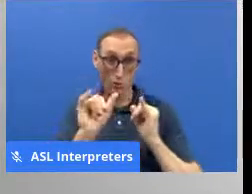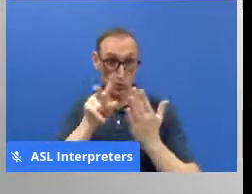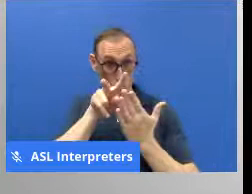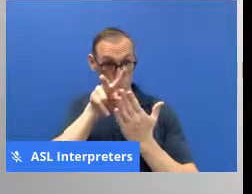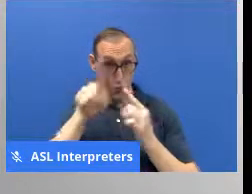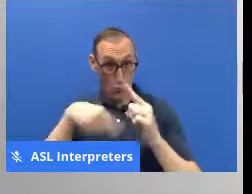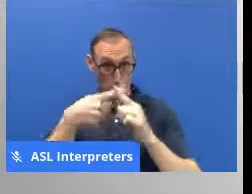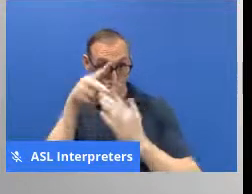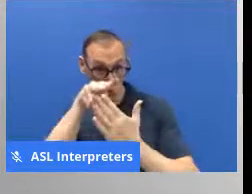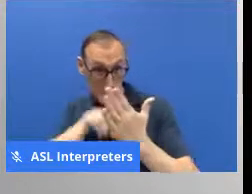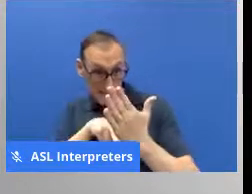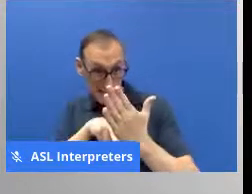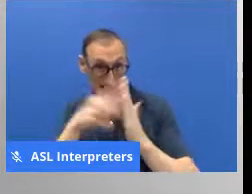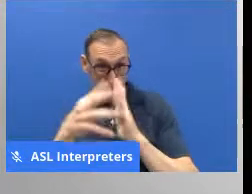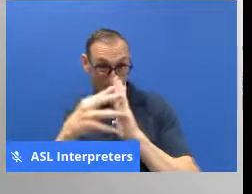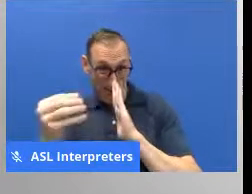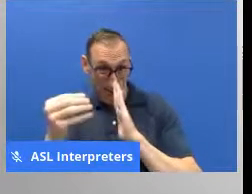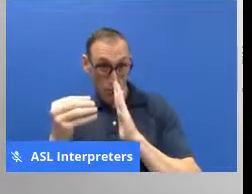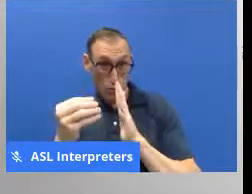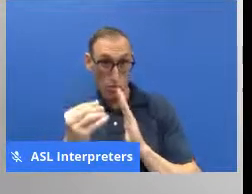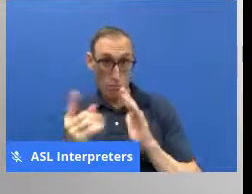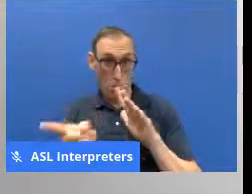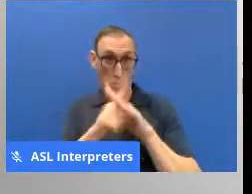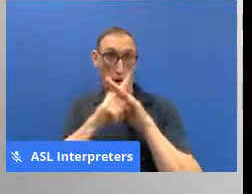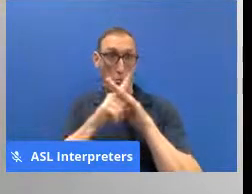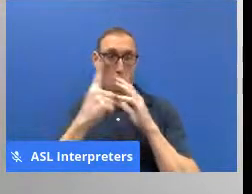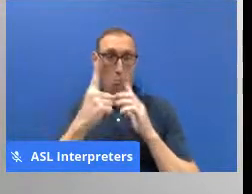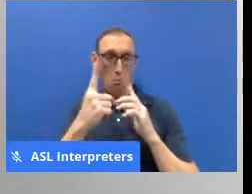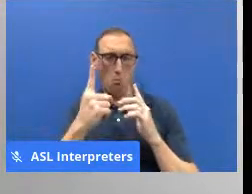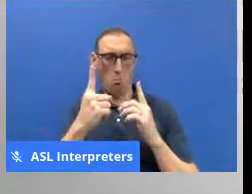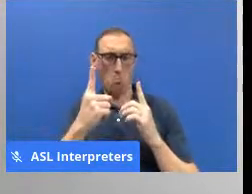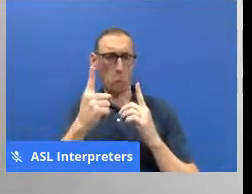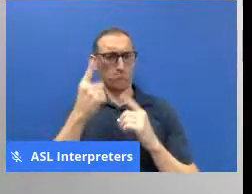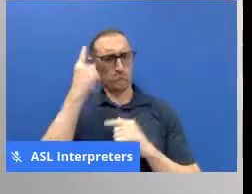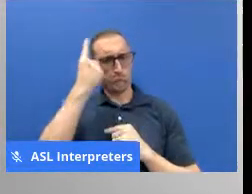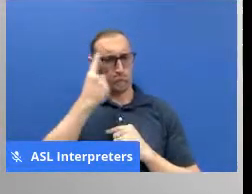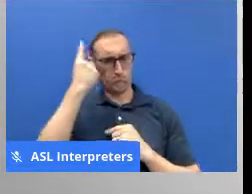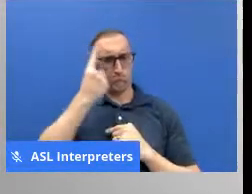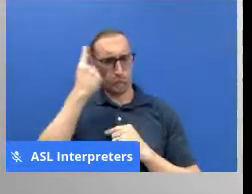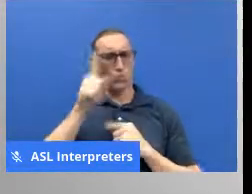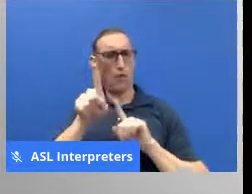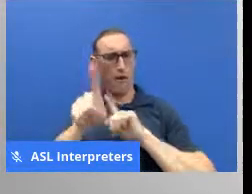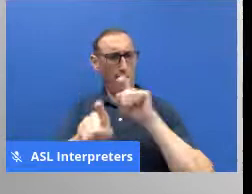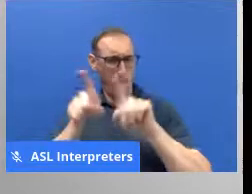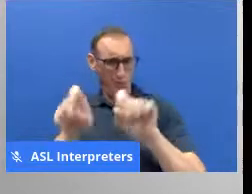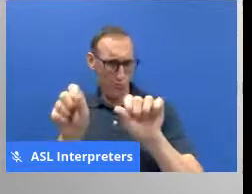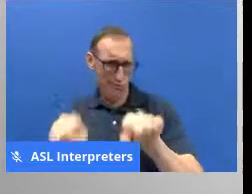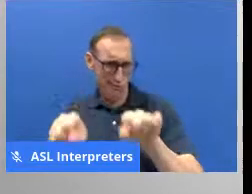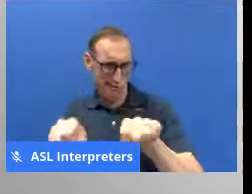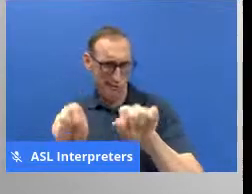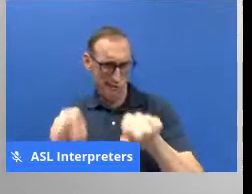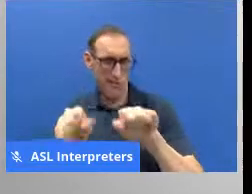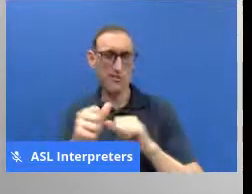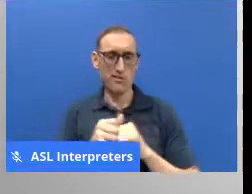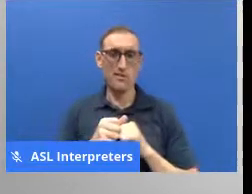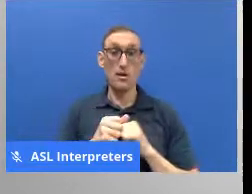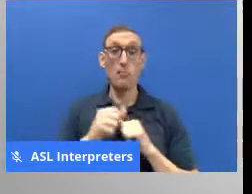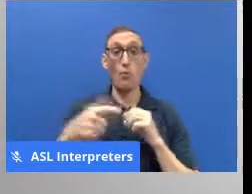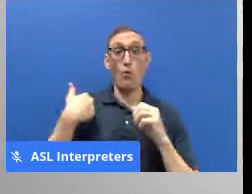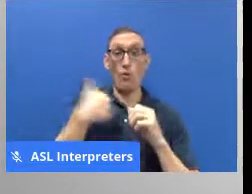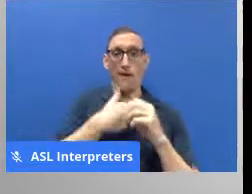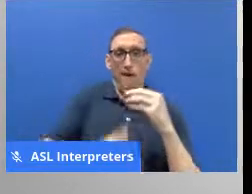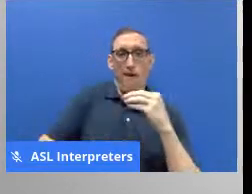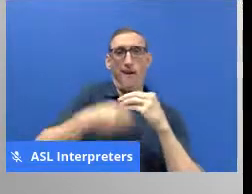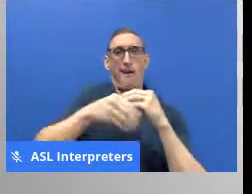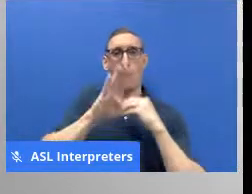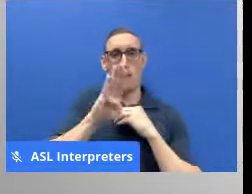that plan. But we did go back and add that baseline information so you have a point of reference from where we're